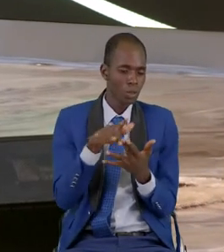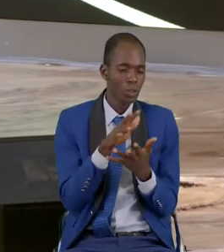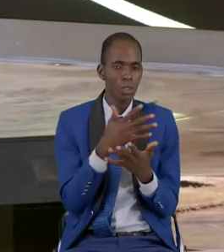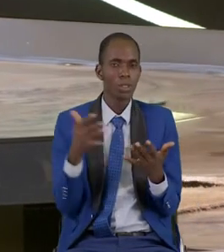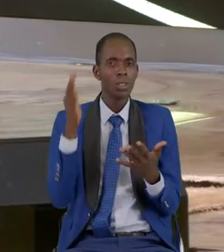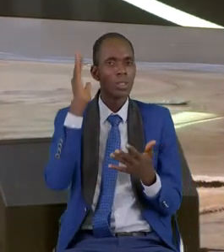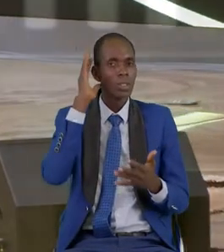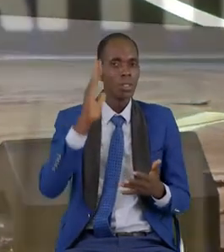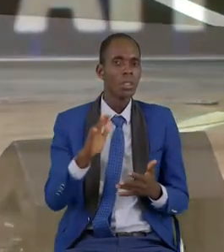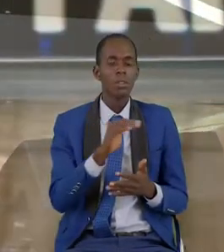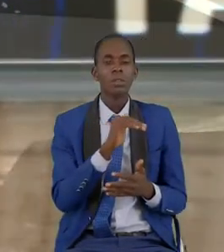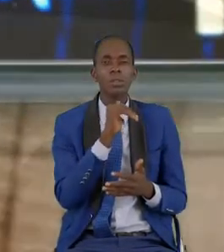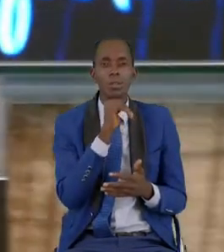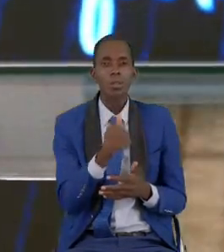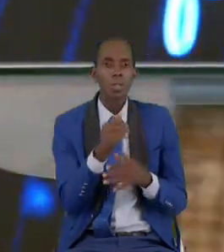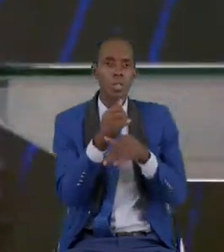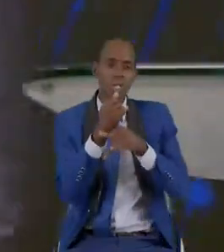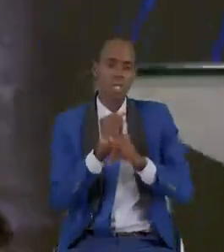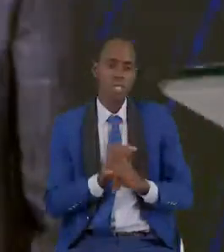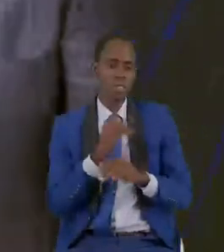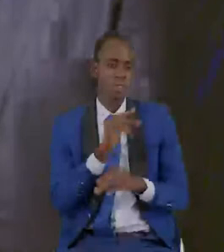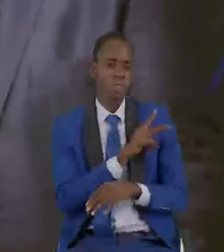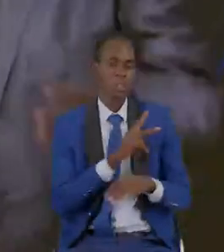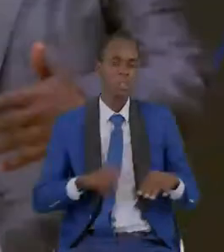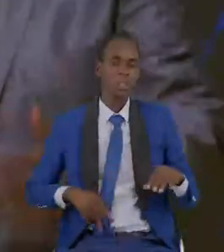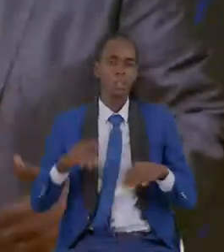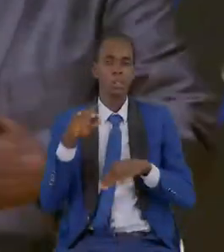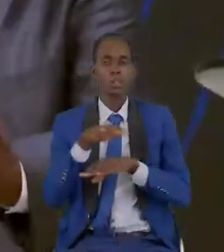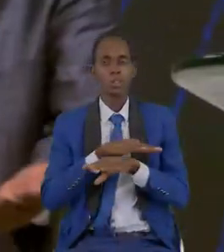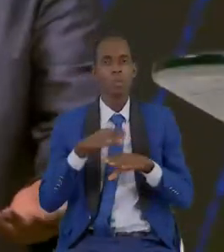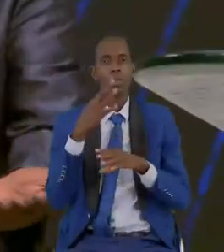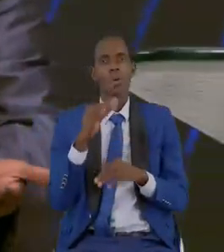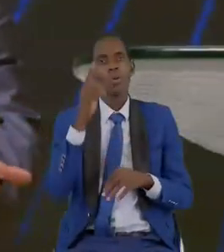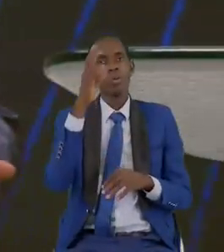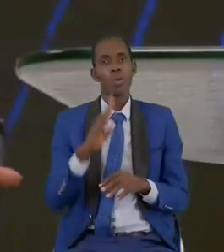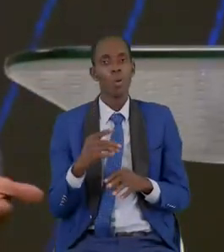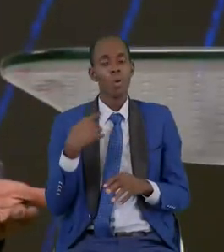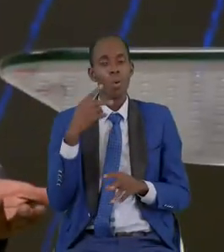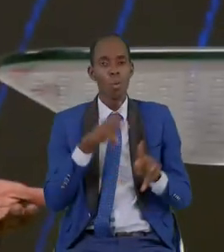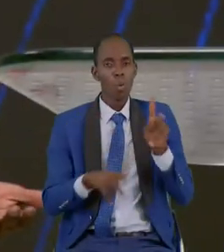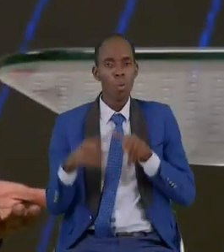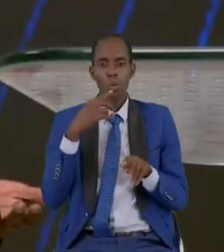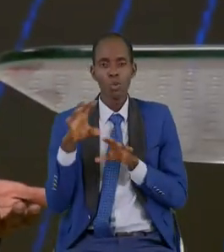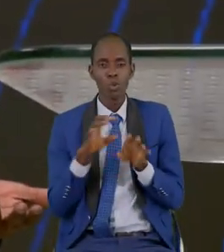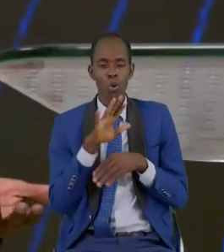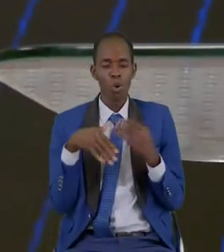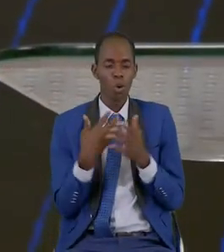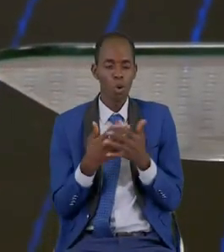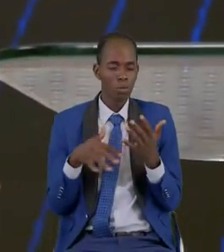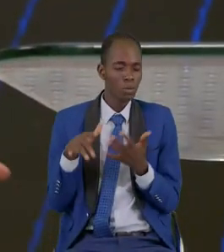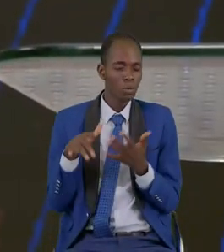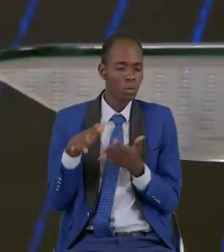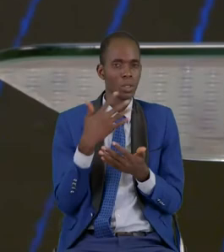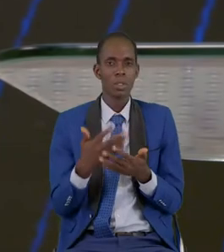not inherit the kingdom of God. They which do such things, emulations, they shall